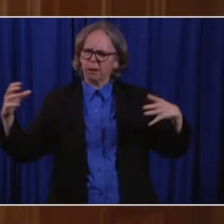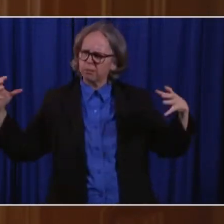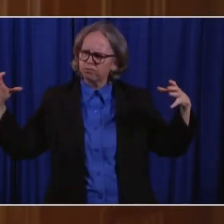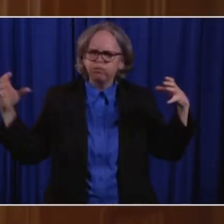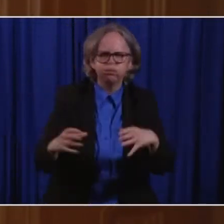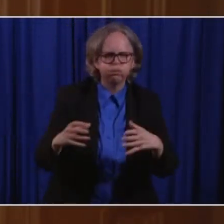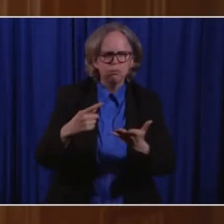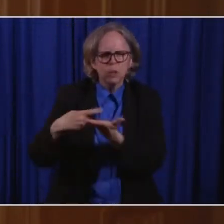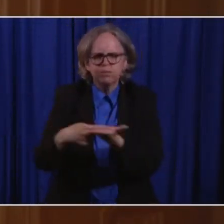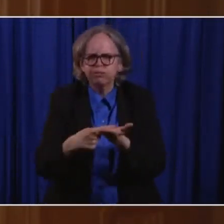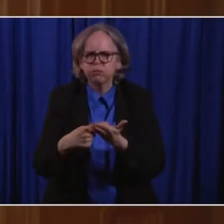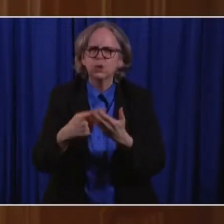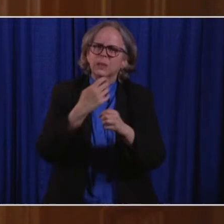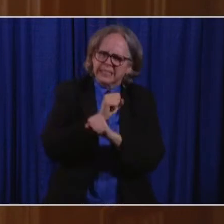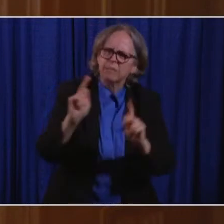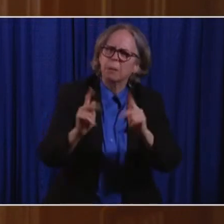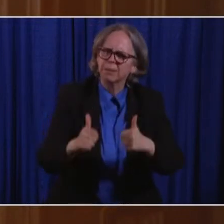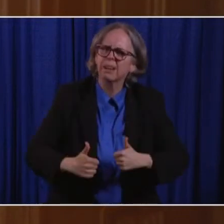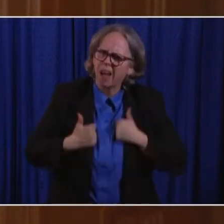countless lives.